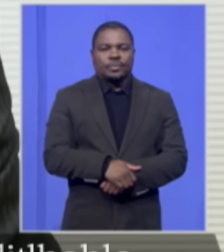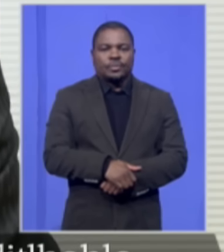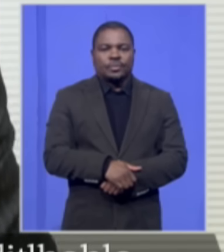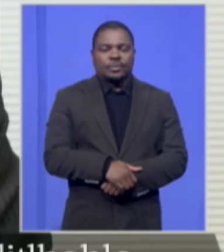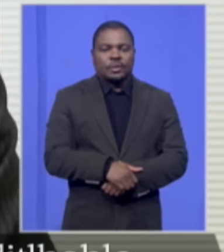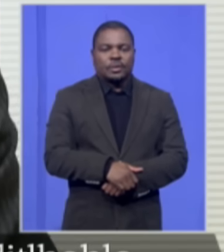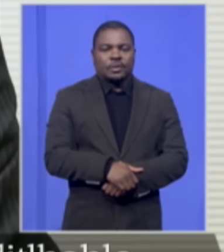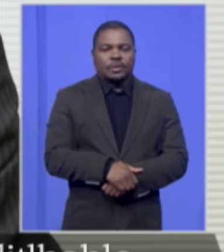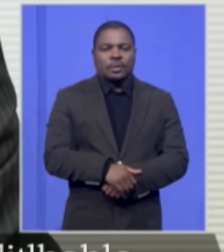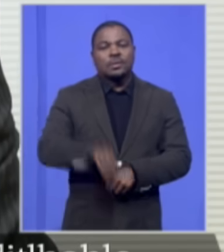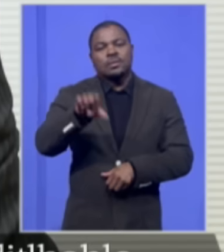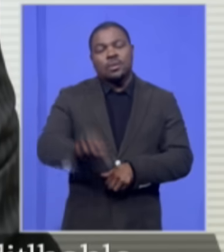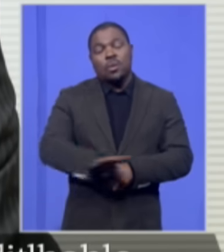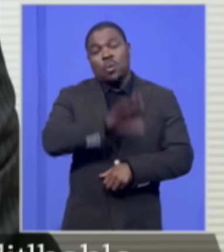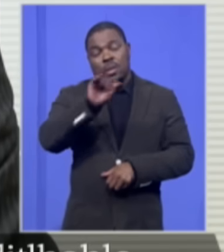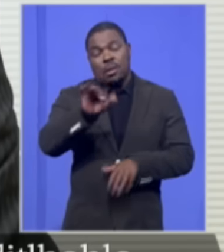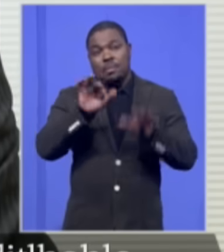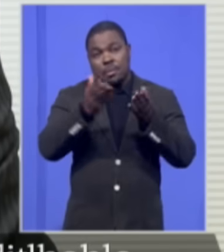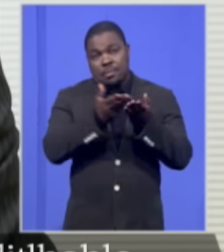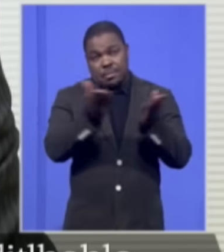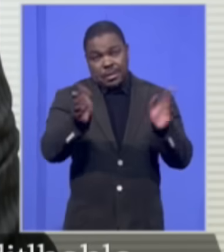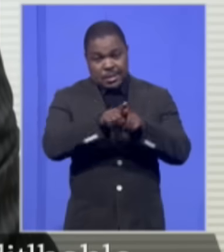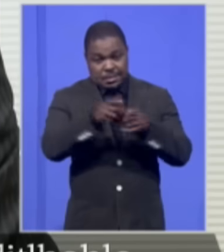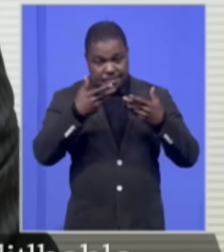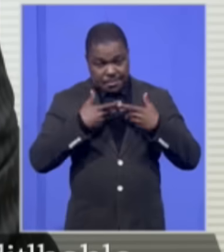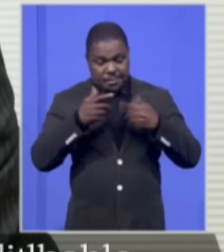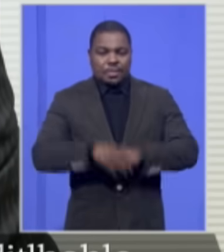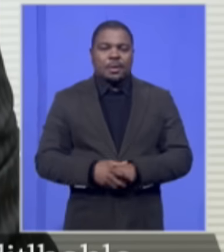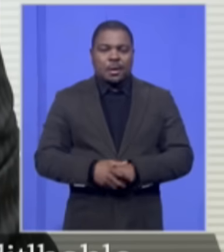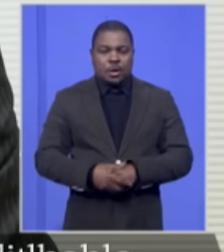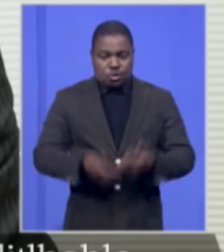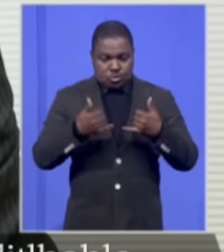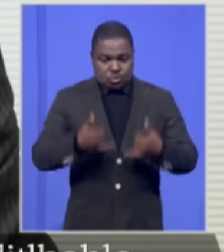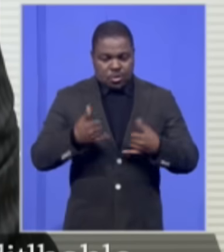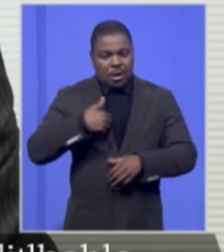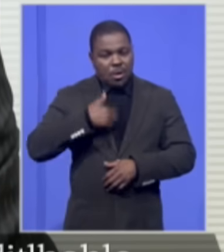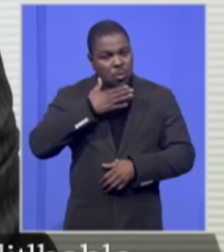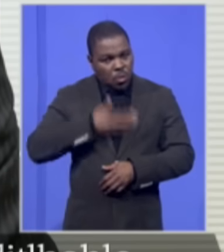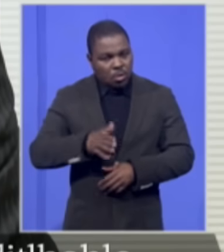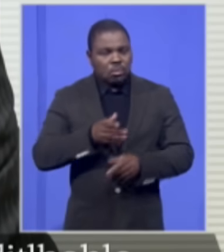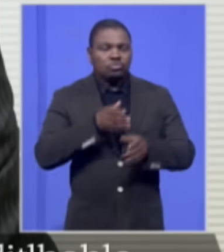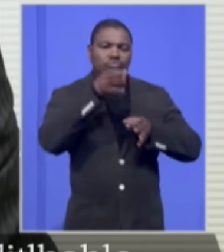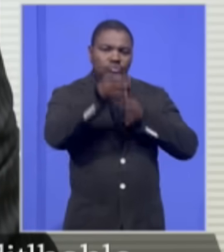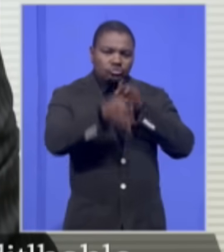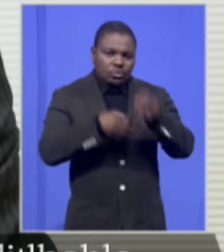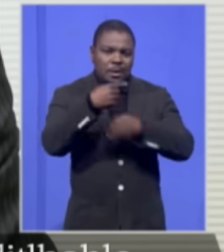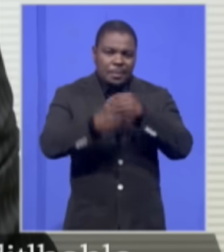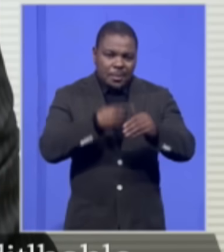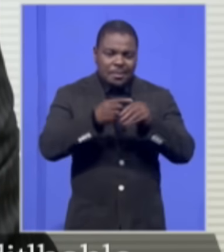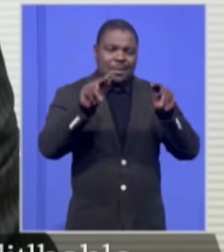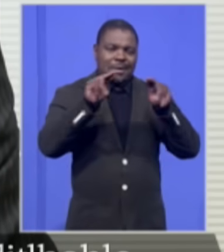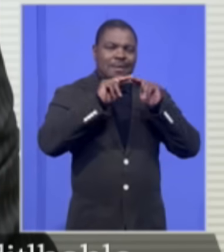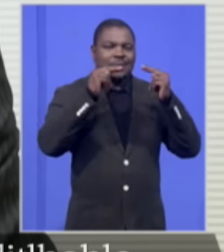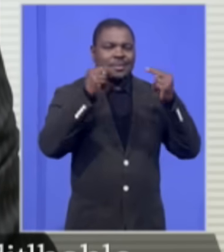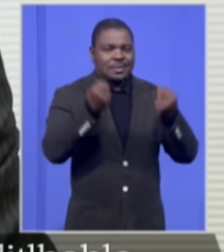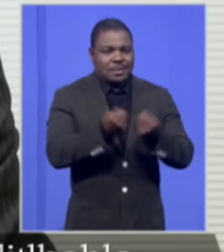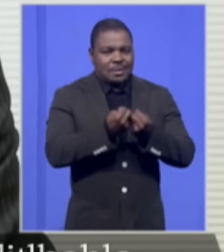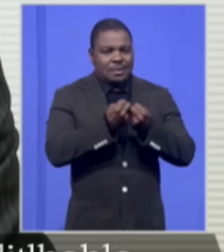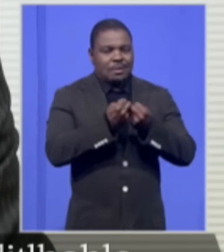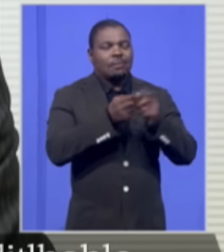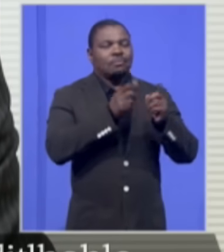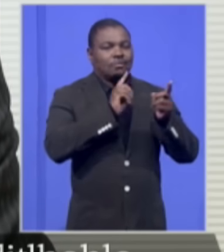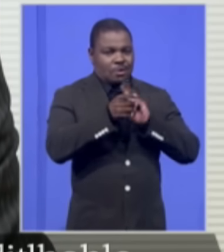My fellow South Africans, today I wish to address you about the National Dialogue, an initiative that has